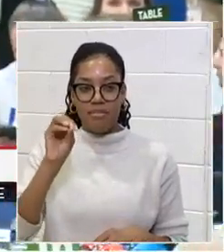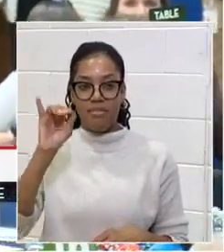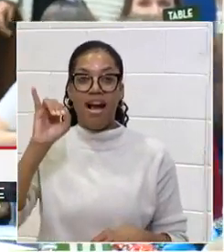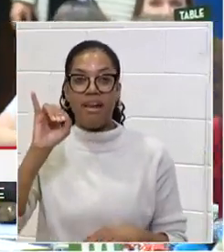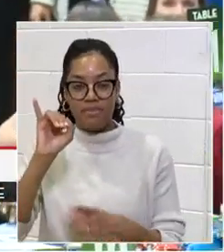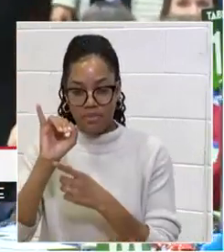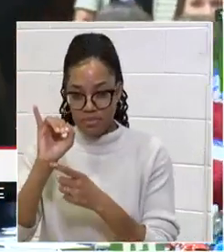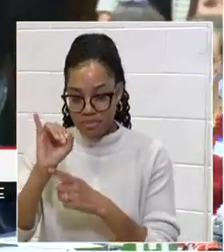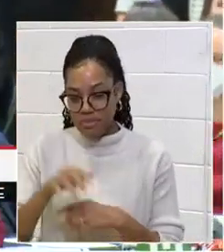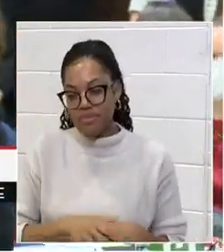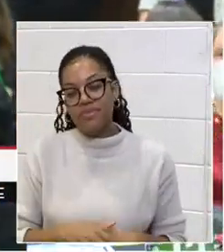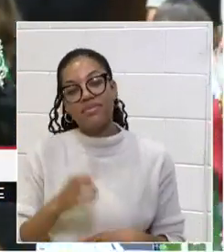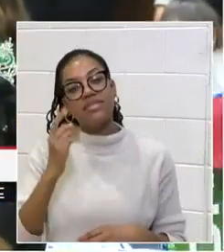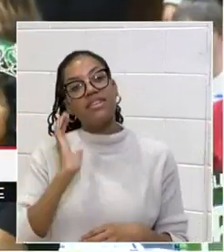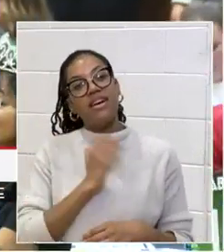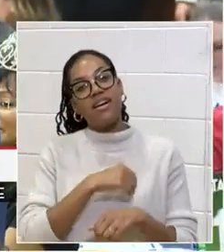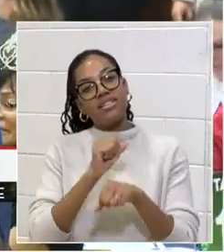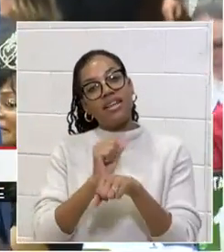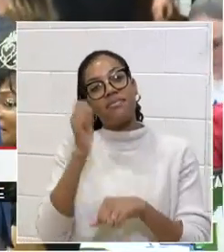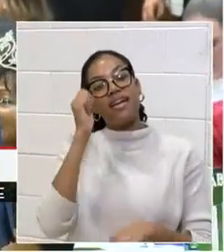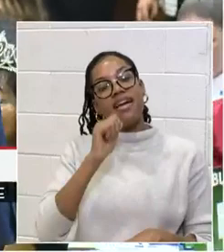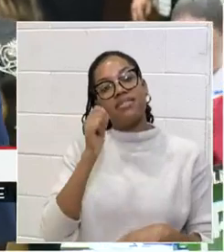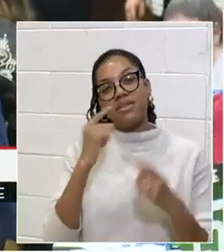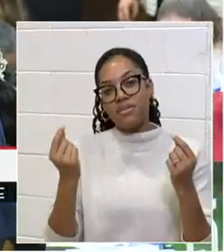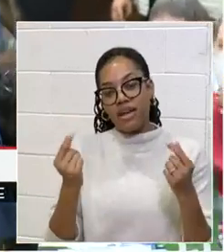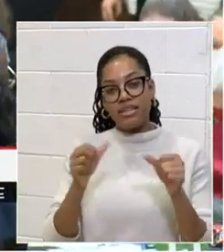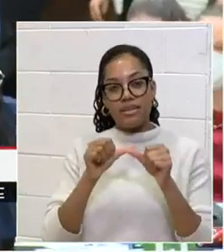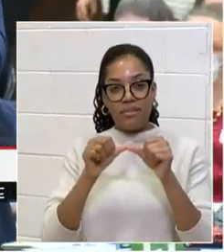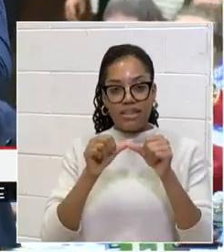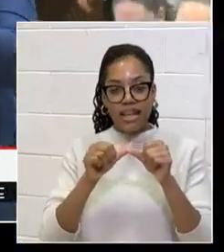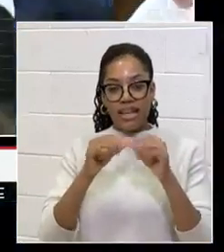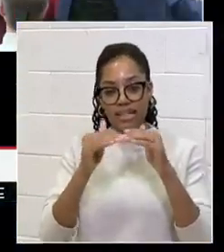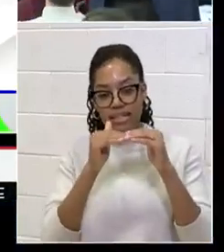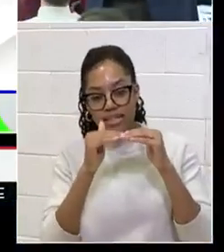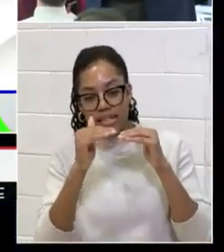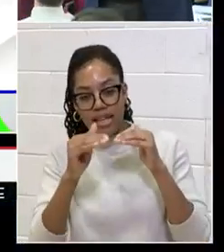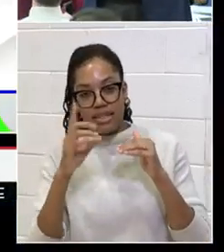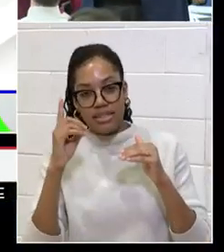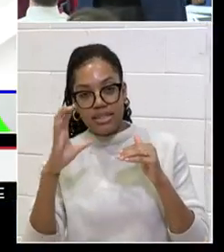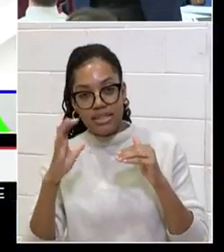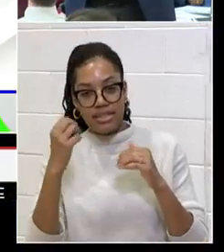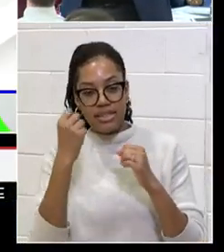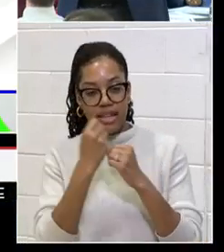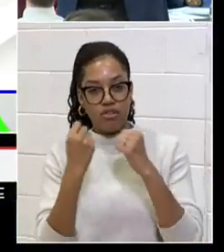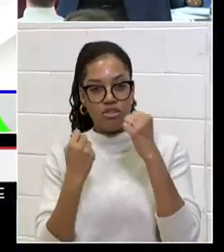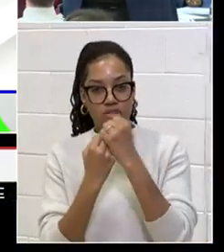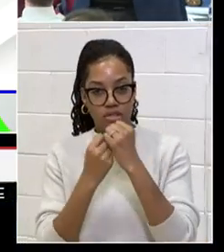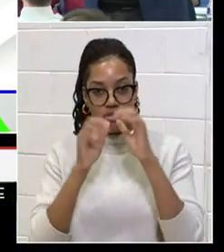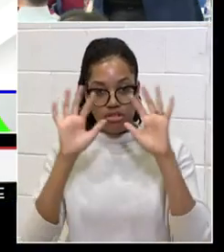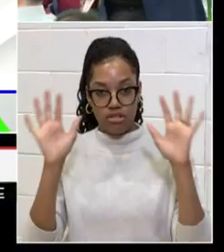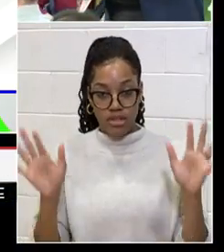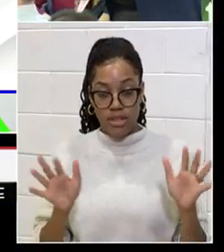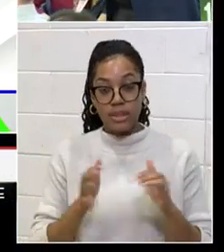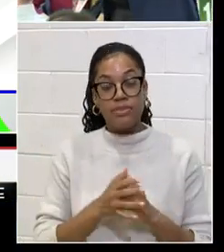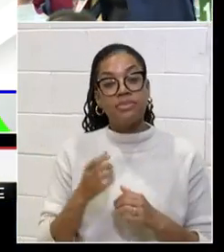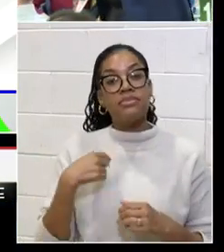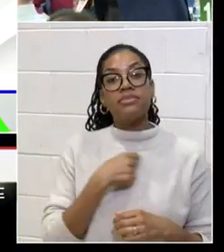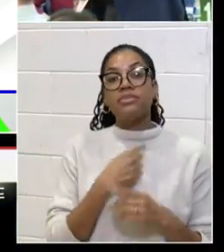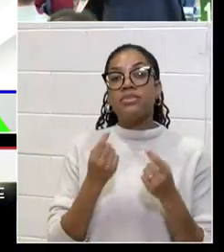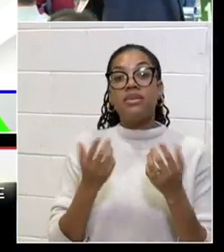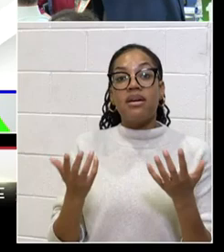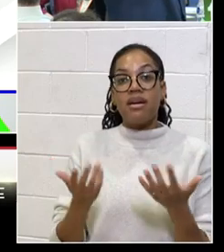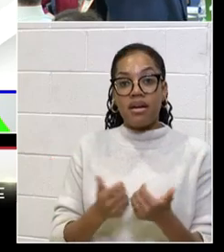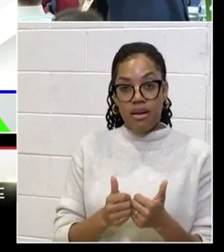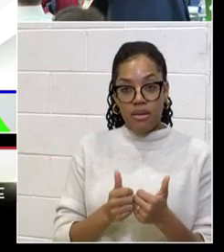every day is to maintain and sustain the District of Columbia's infrastructure. And we do this by providing